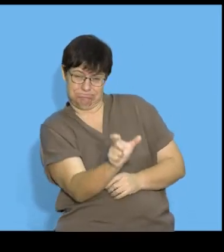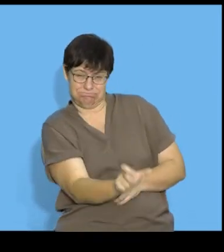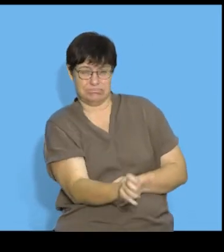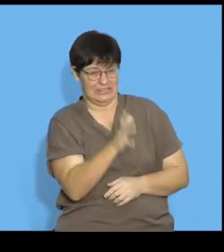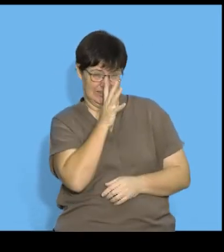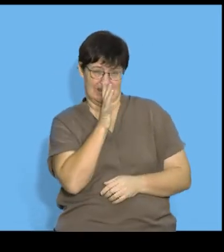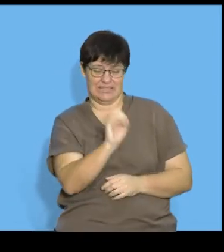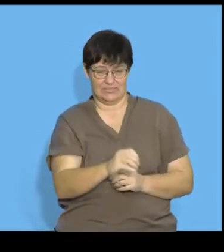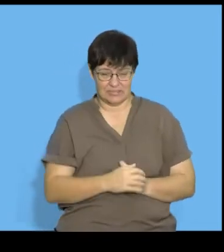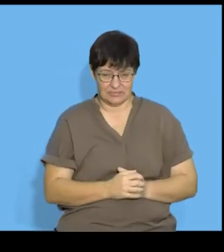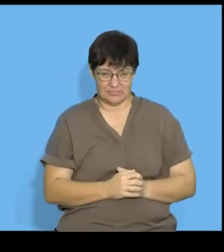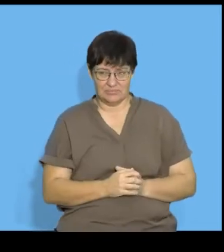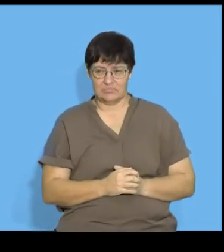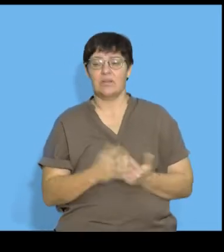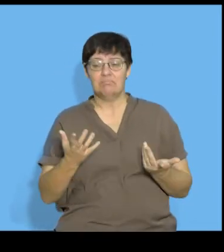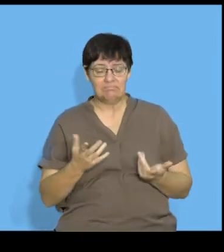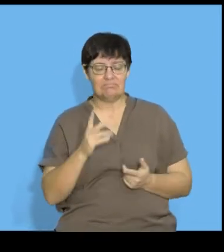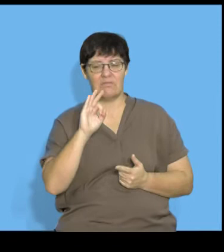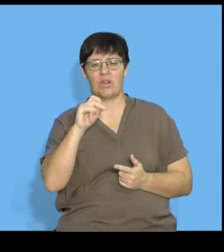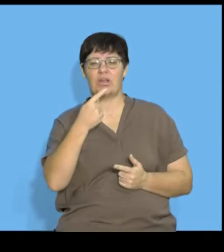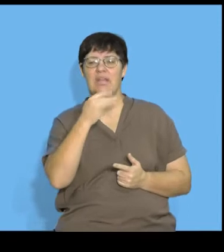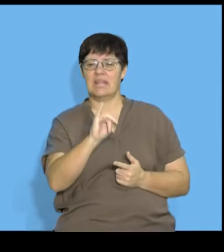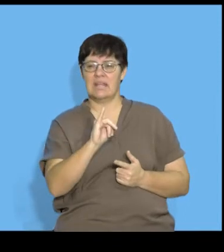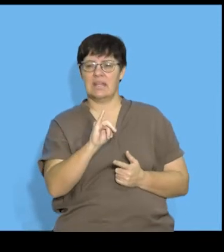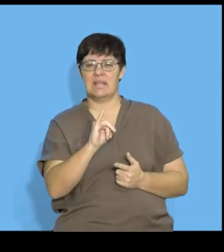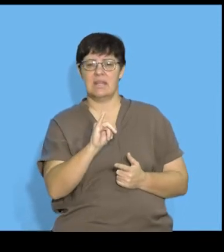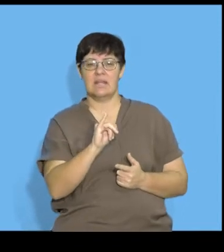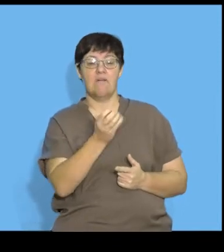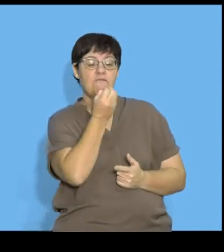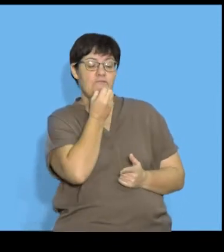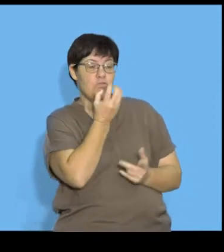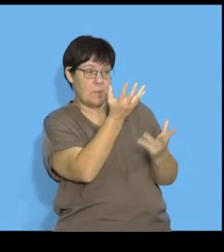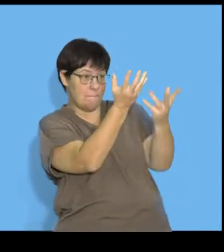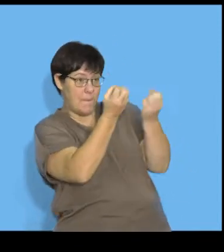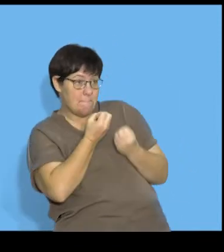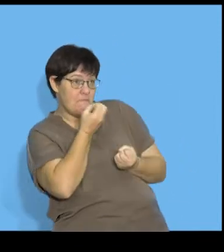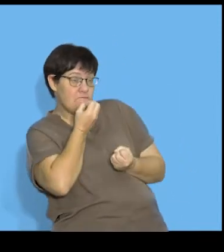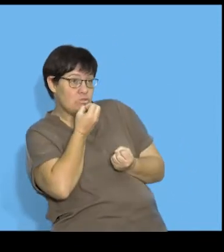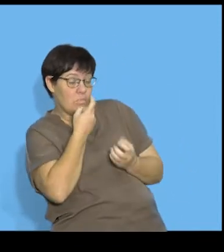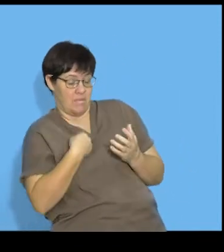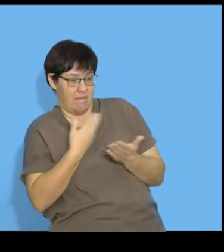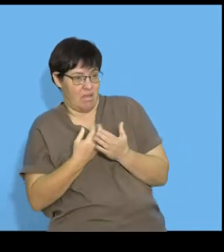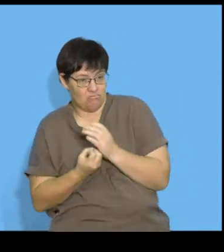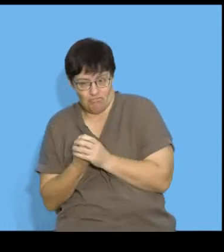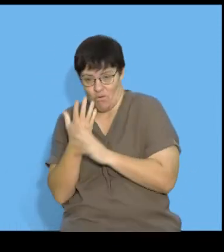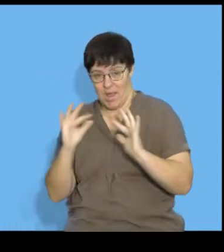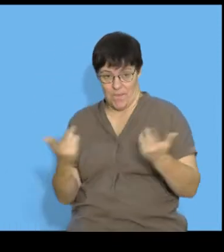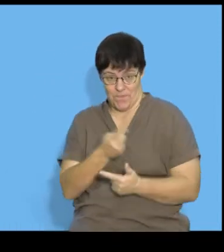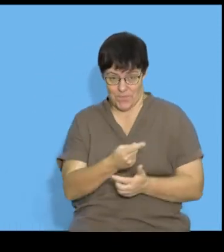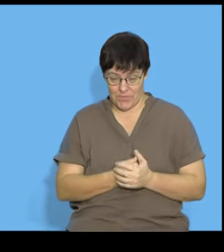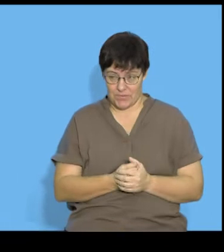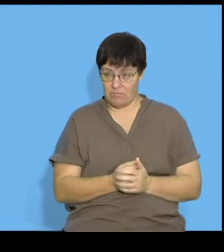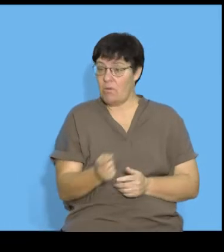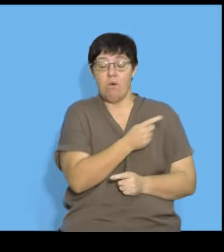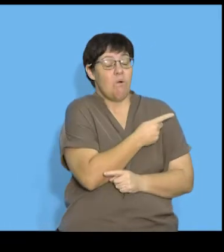comes to how fungus receive their food. All right, so very importantly, all